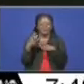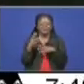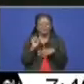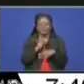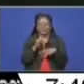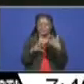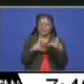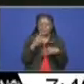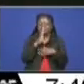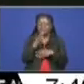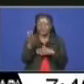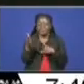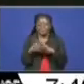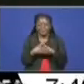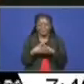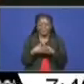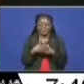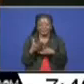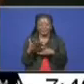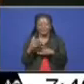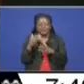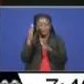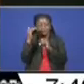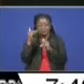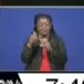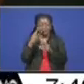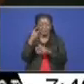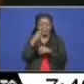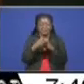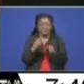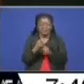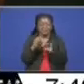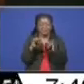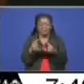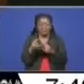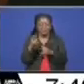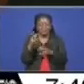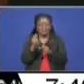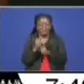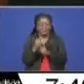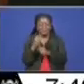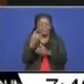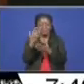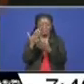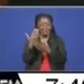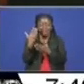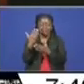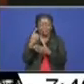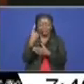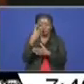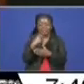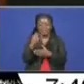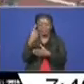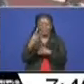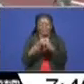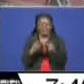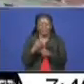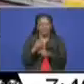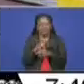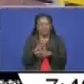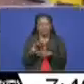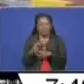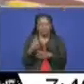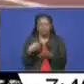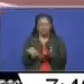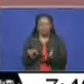home soil, looking forward to next year. Just been taking the last year and a half off to recover and get ready for